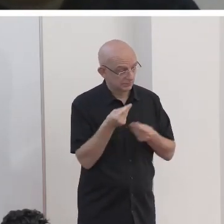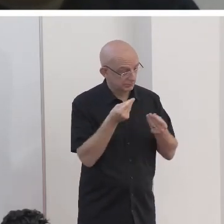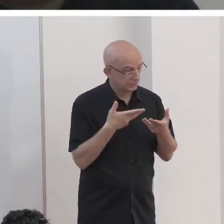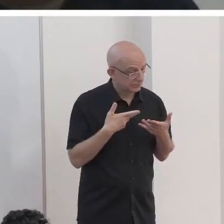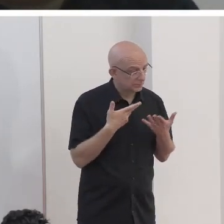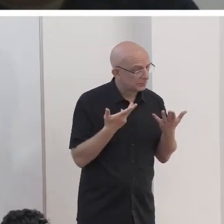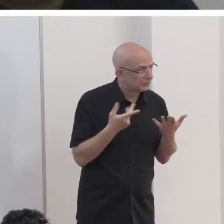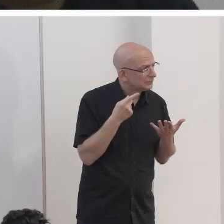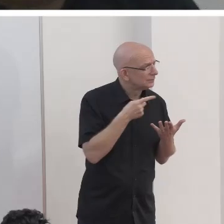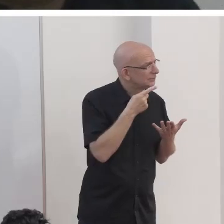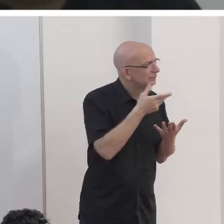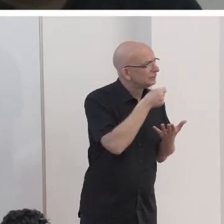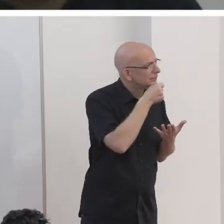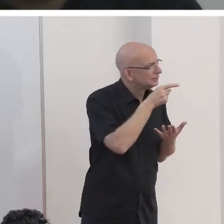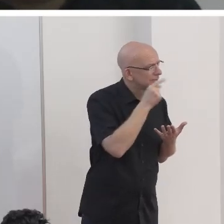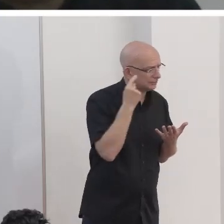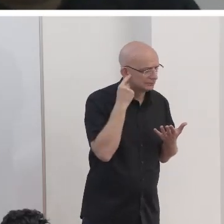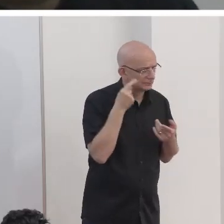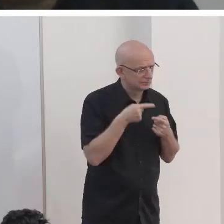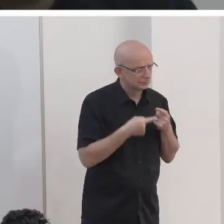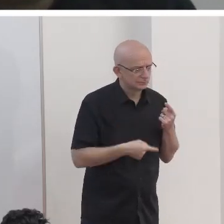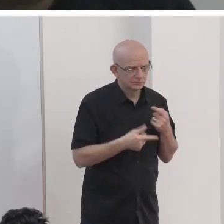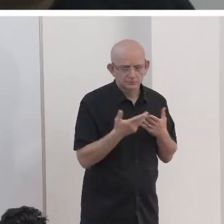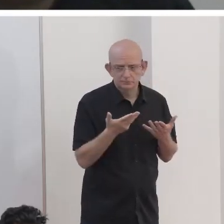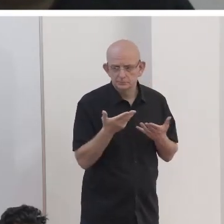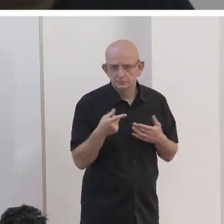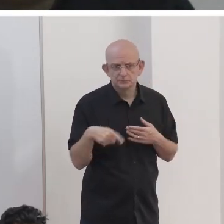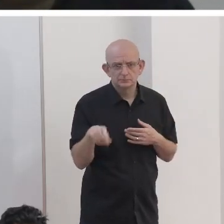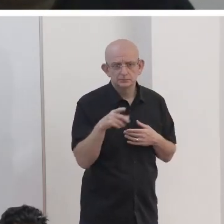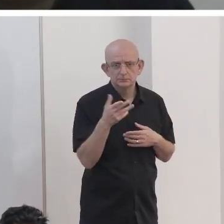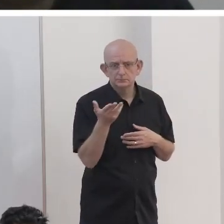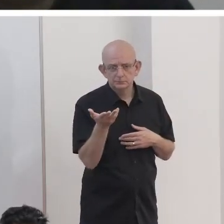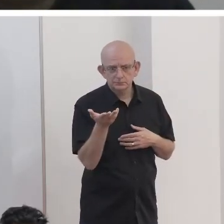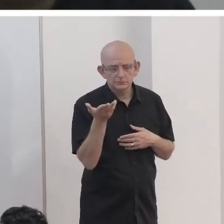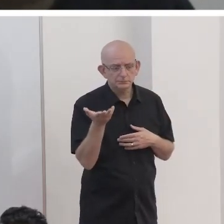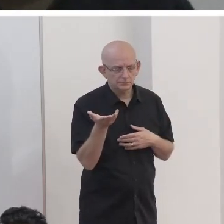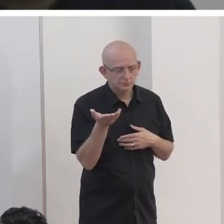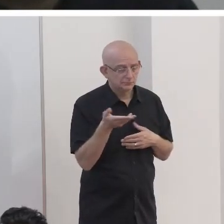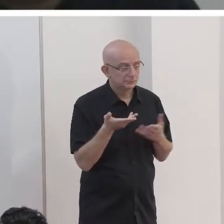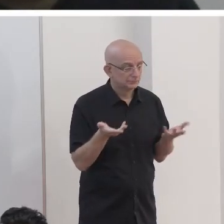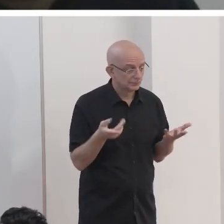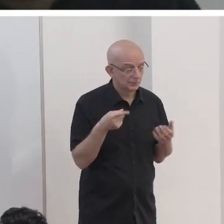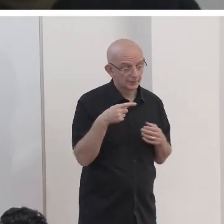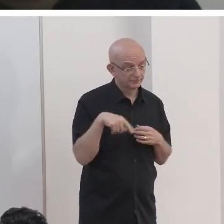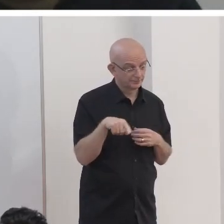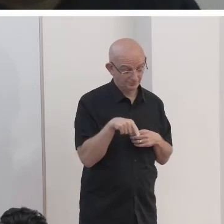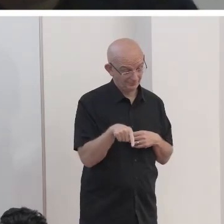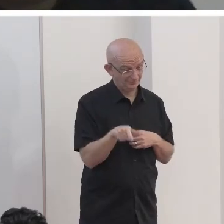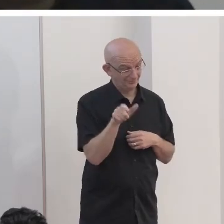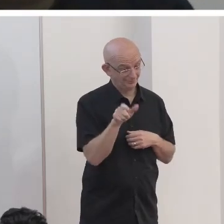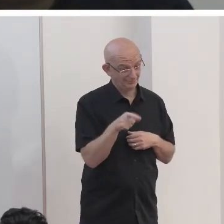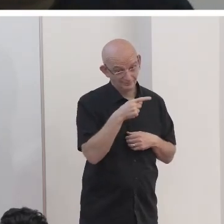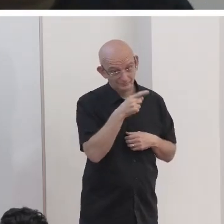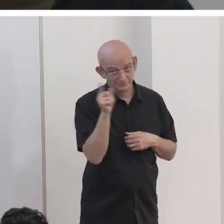They are also, even though they don't have disability, their disability are what?